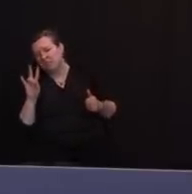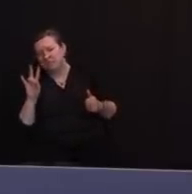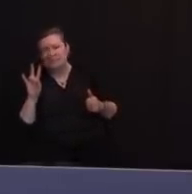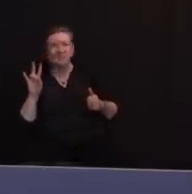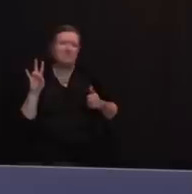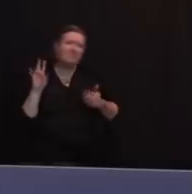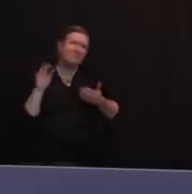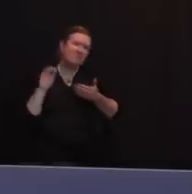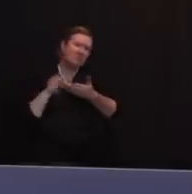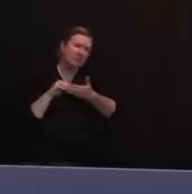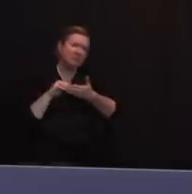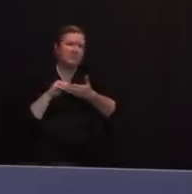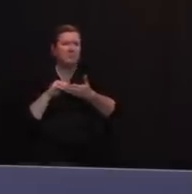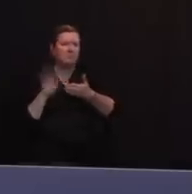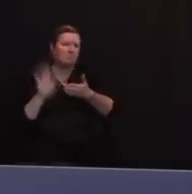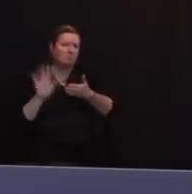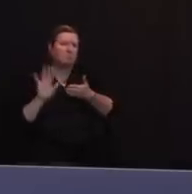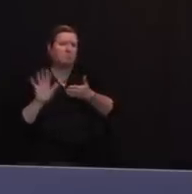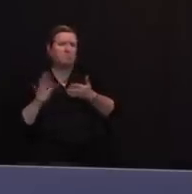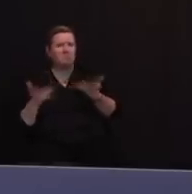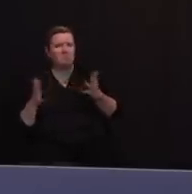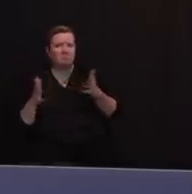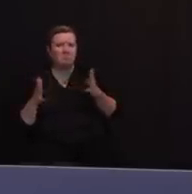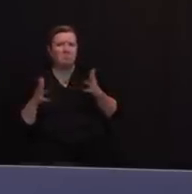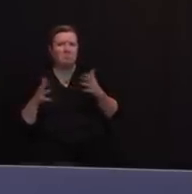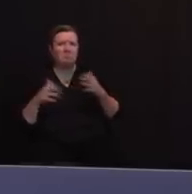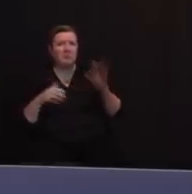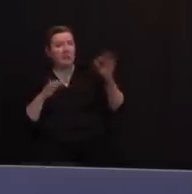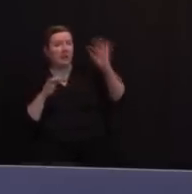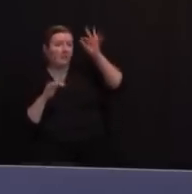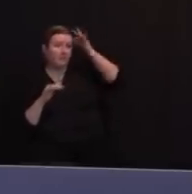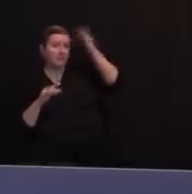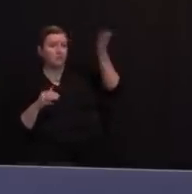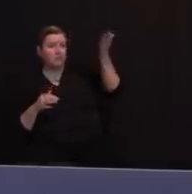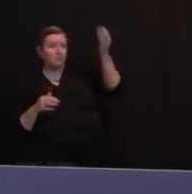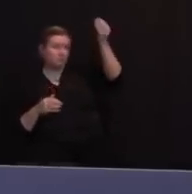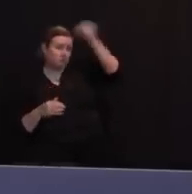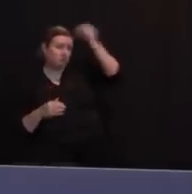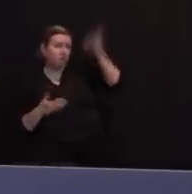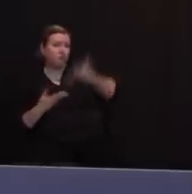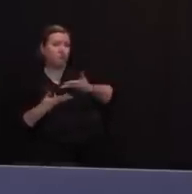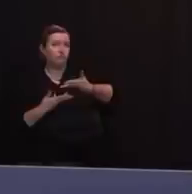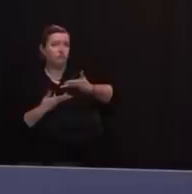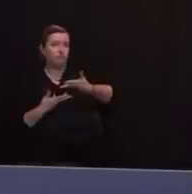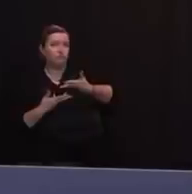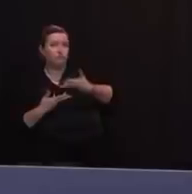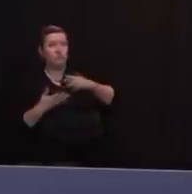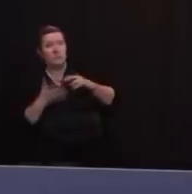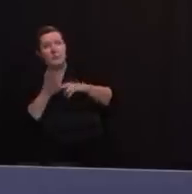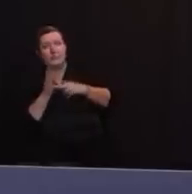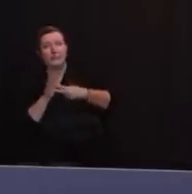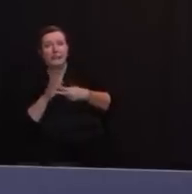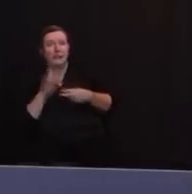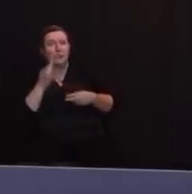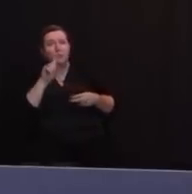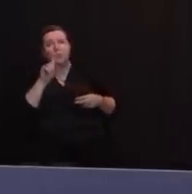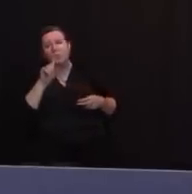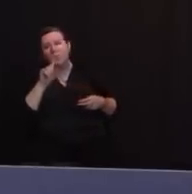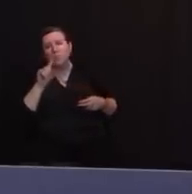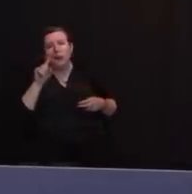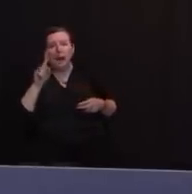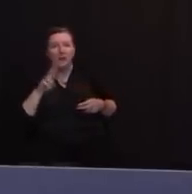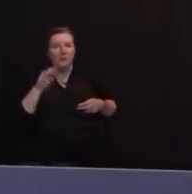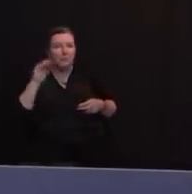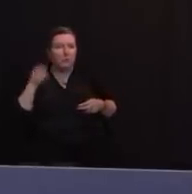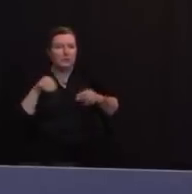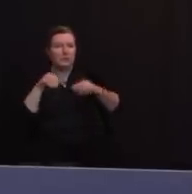107,025, which is actually what the federal government has told us. So another about 1.5% decrease from what we're ordering, but